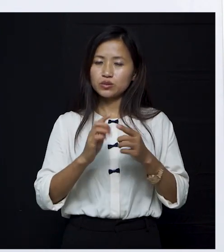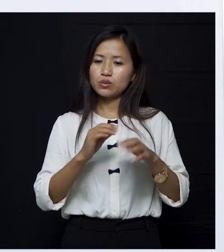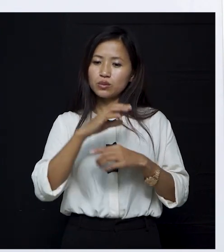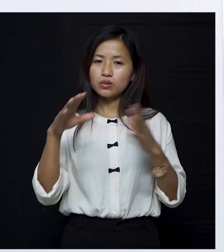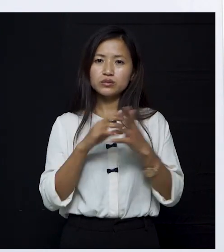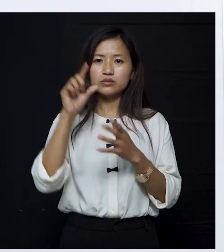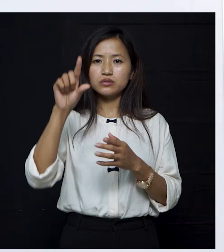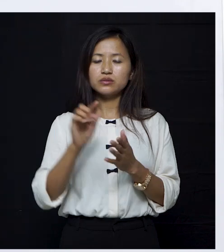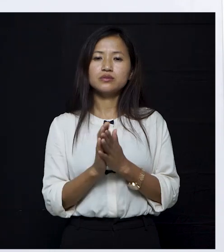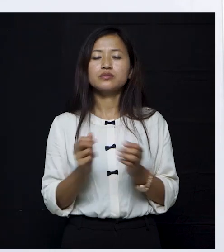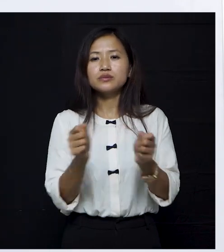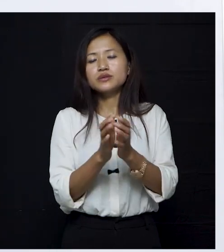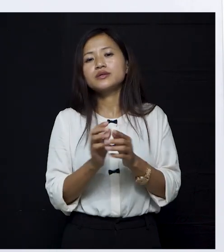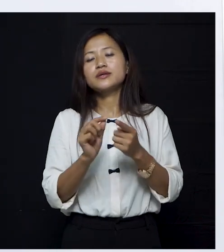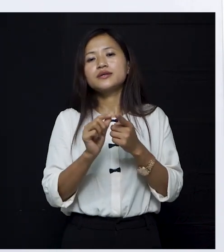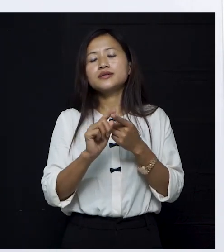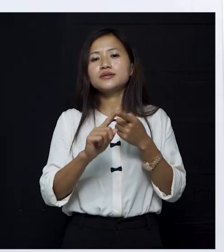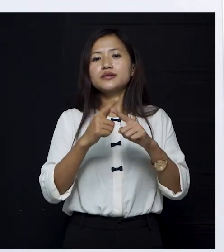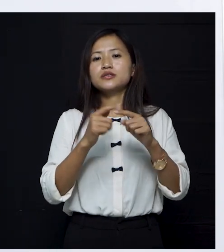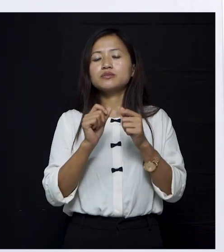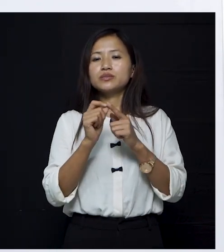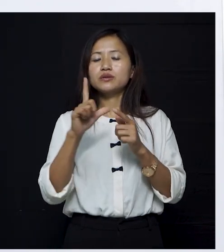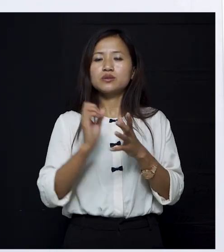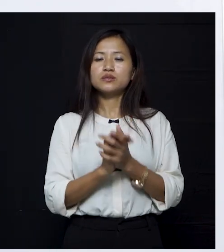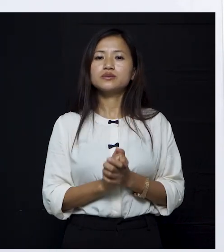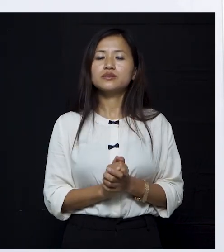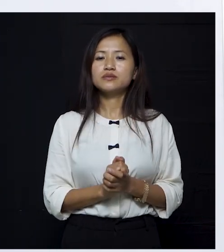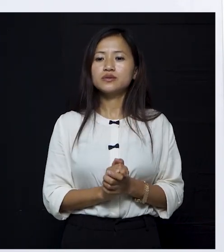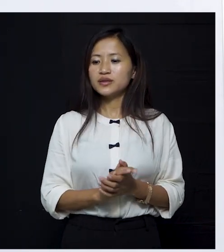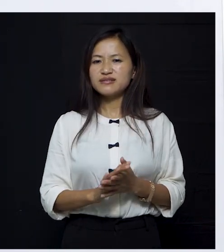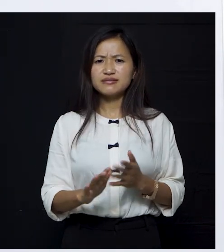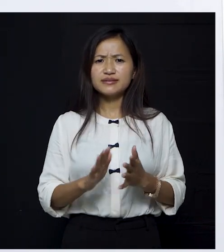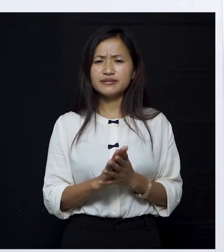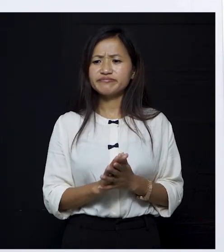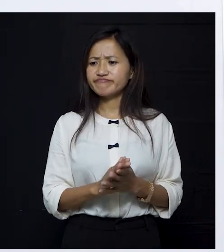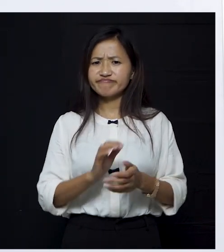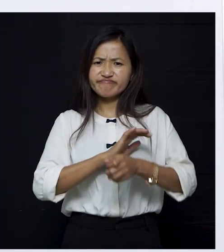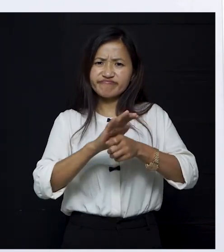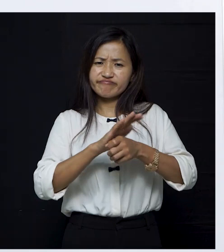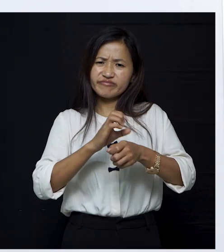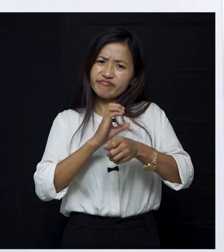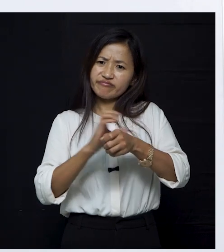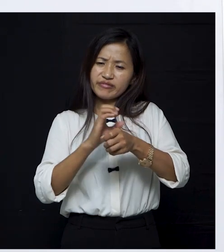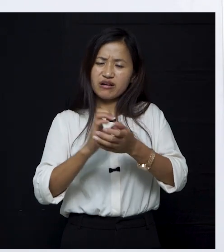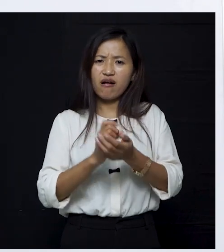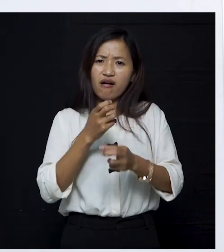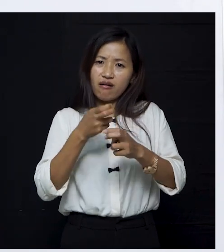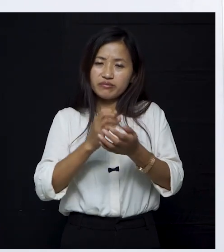okay? Then the last one is, we call it as rough behavior or